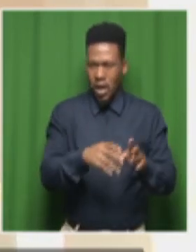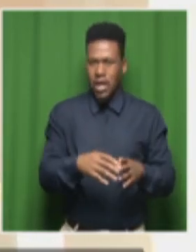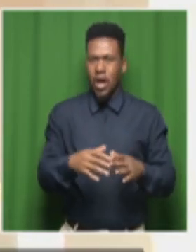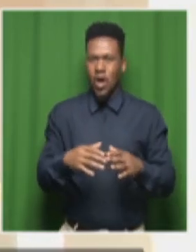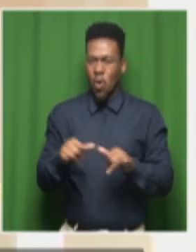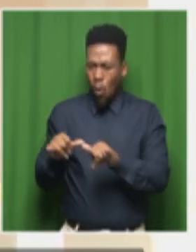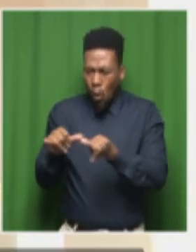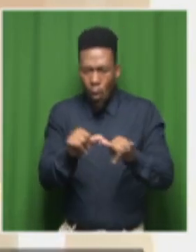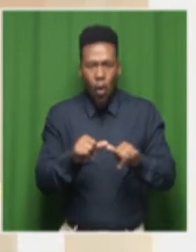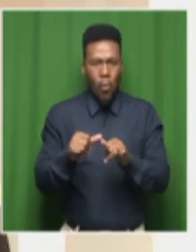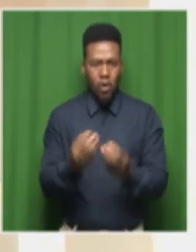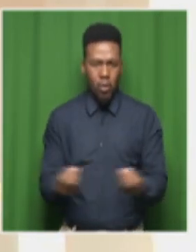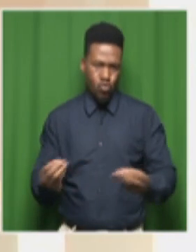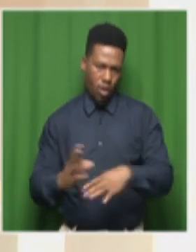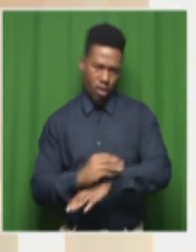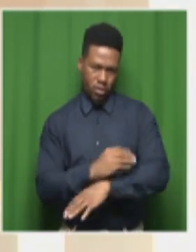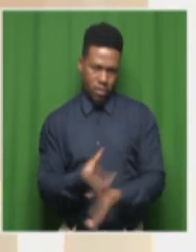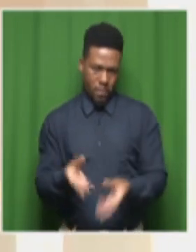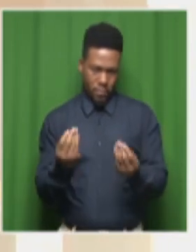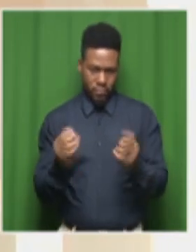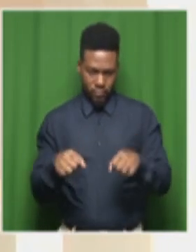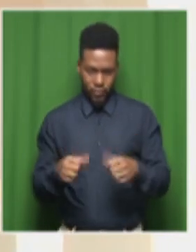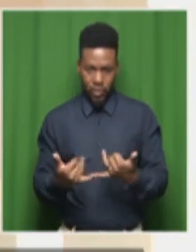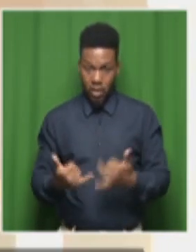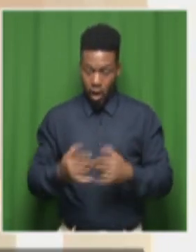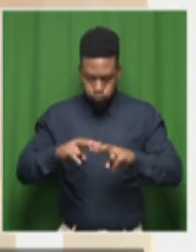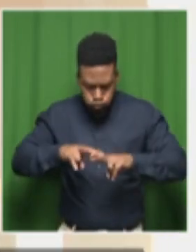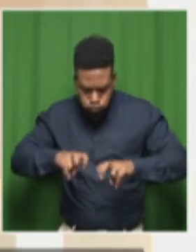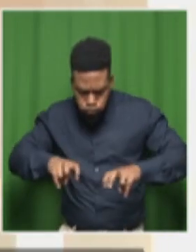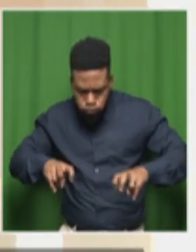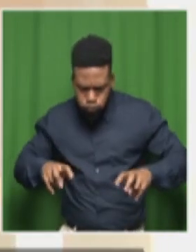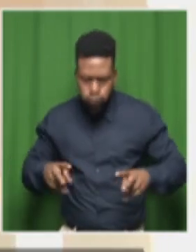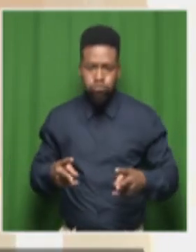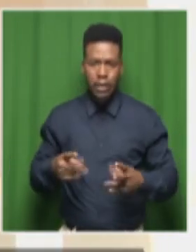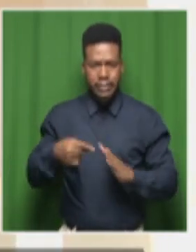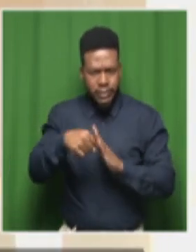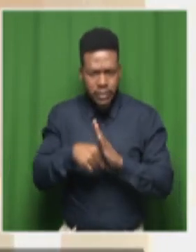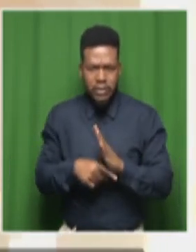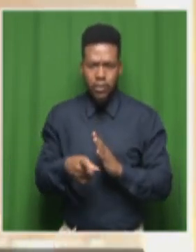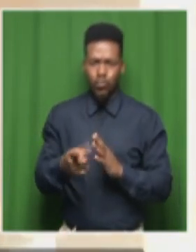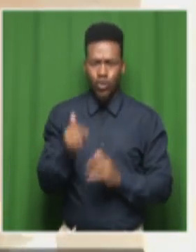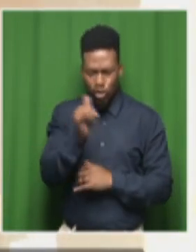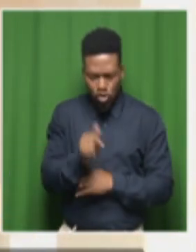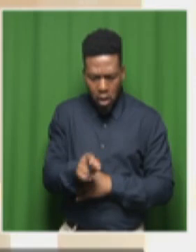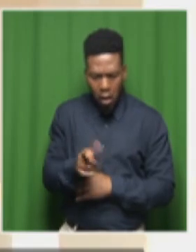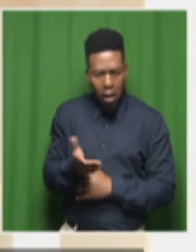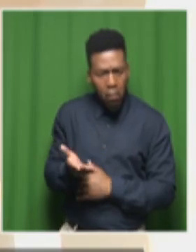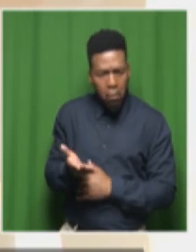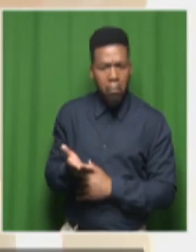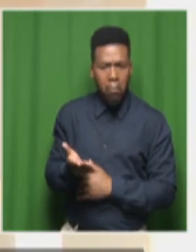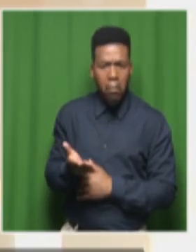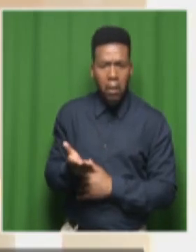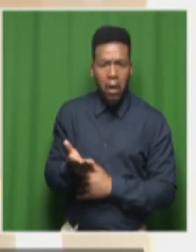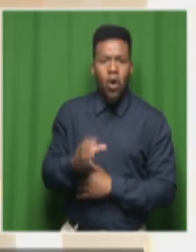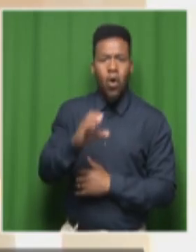childhood cancers in South Africa. And so advancing the study of childhood cancer, looking at the research available. The Oncology